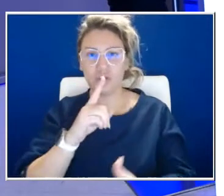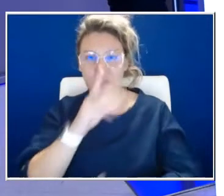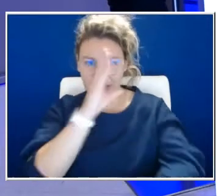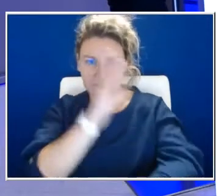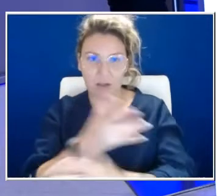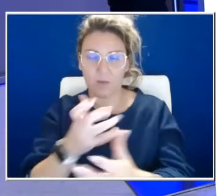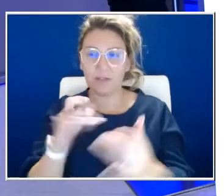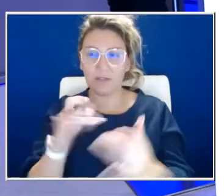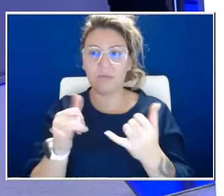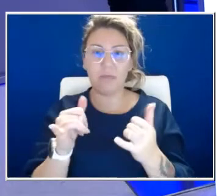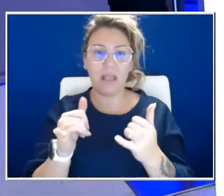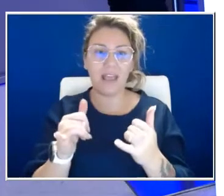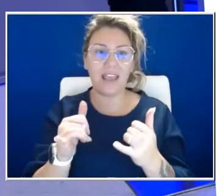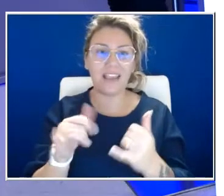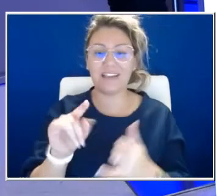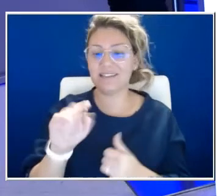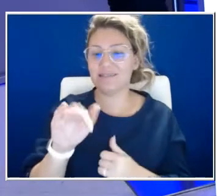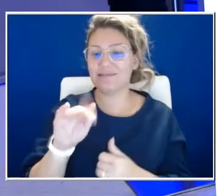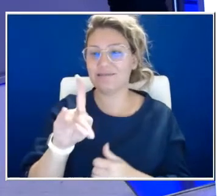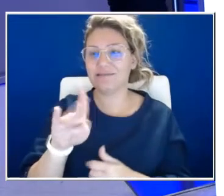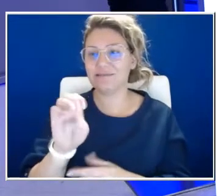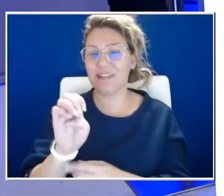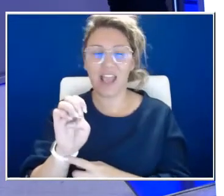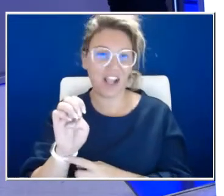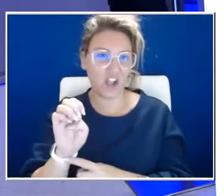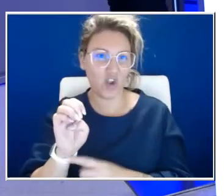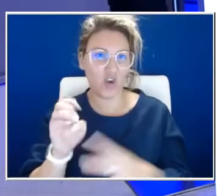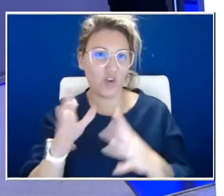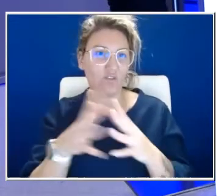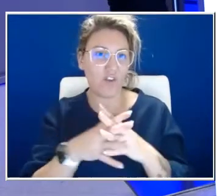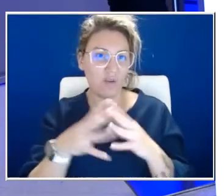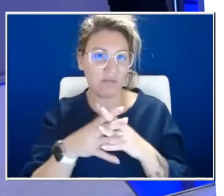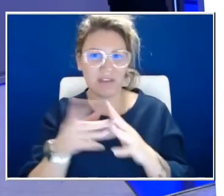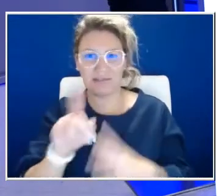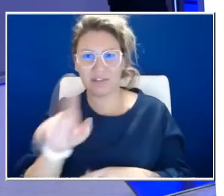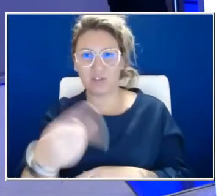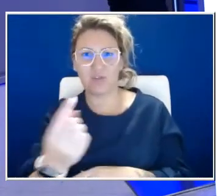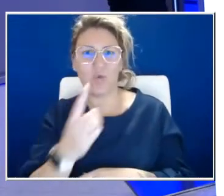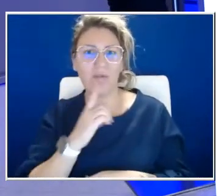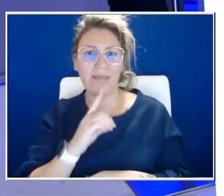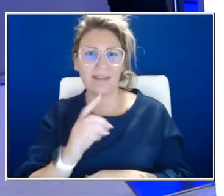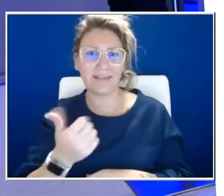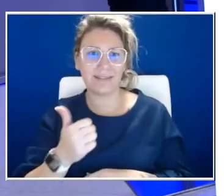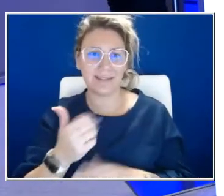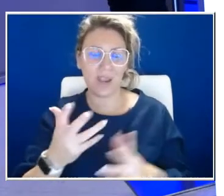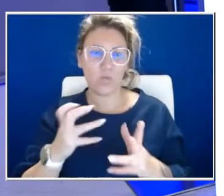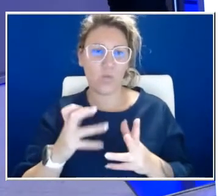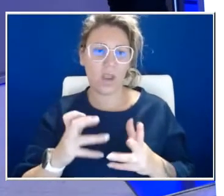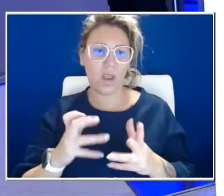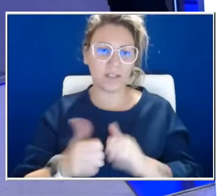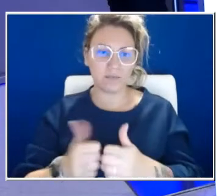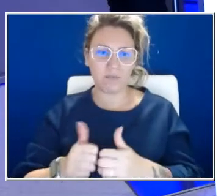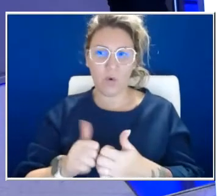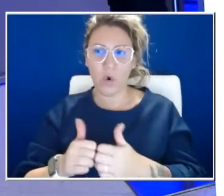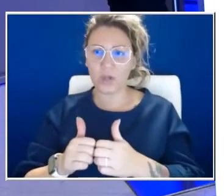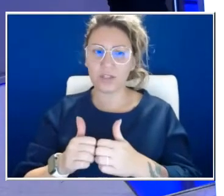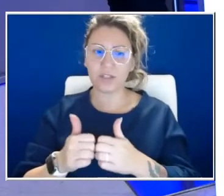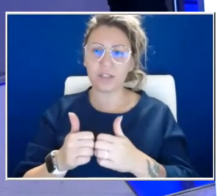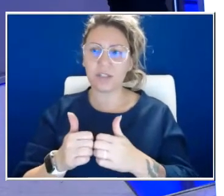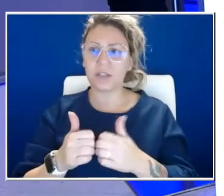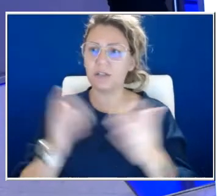only 10, so all of us parents that have young kids that are going to start wanting to get into sports, is there a